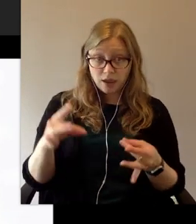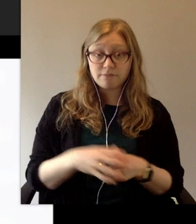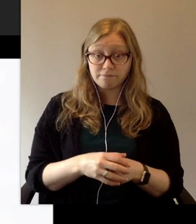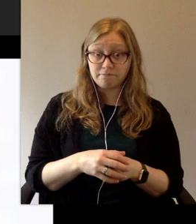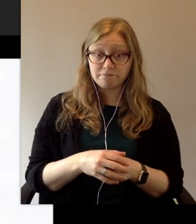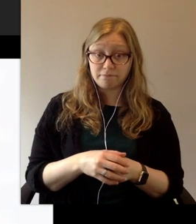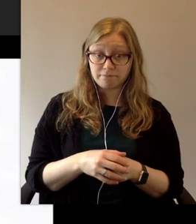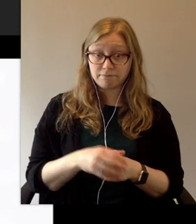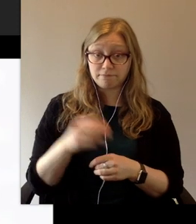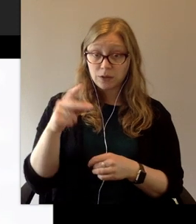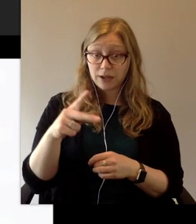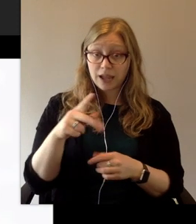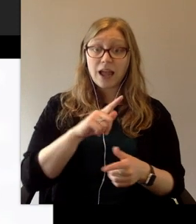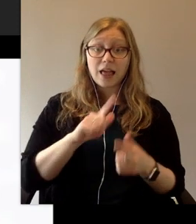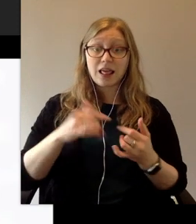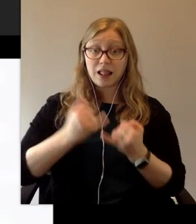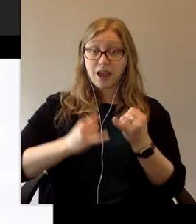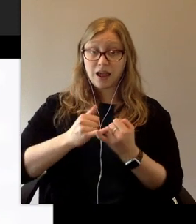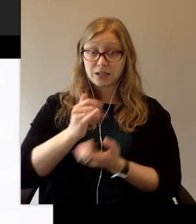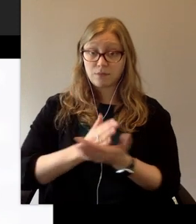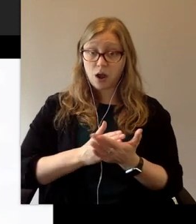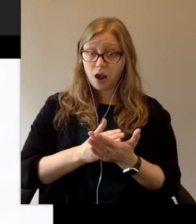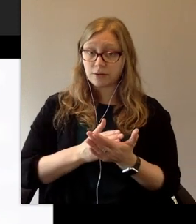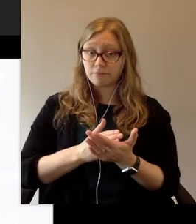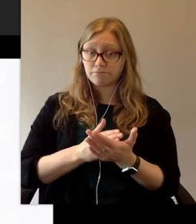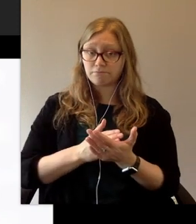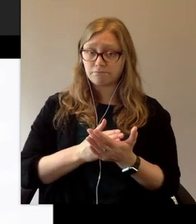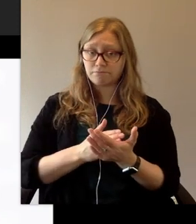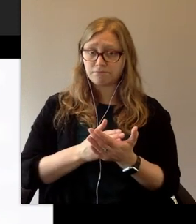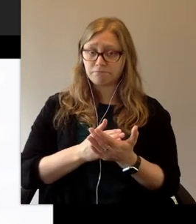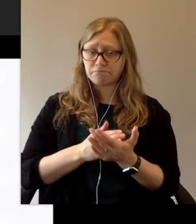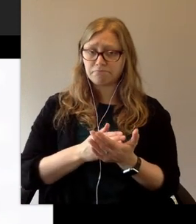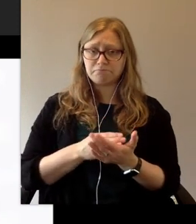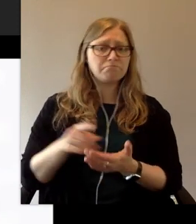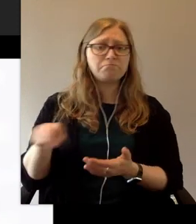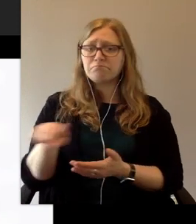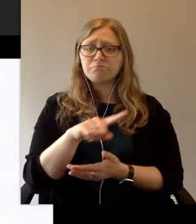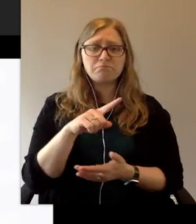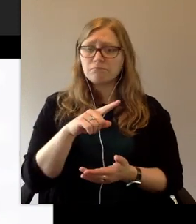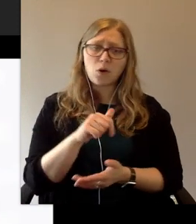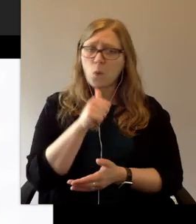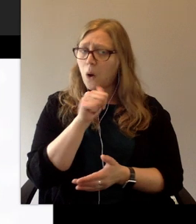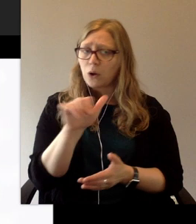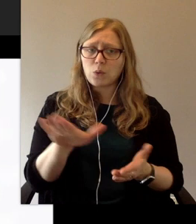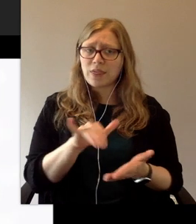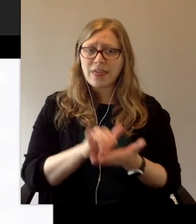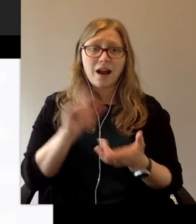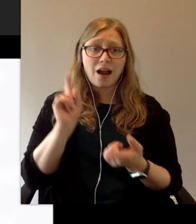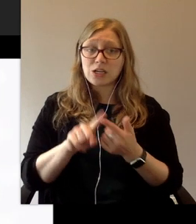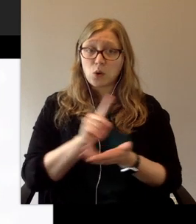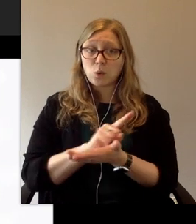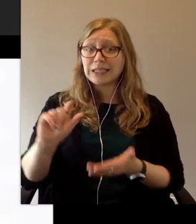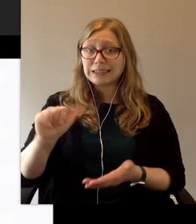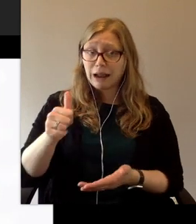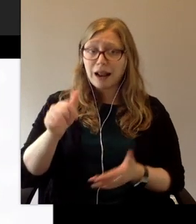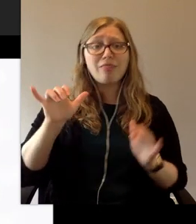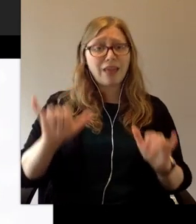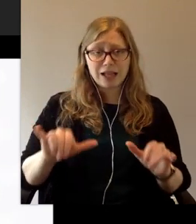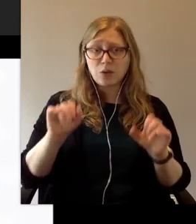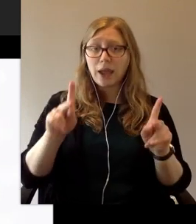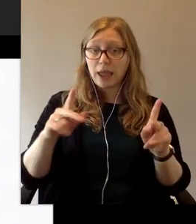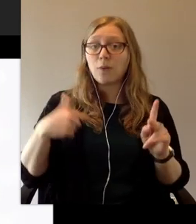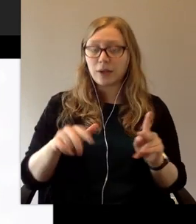Okay? And then the last part, you will not get to this until week 10, and that is okay. We know that. But